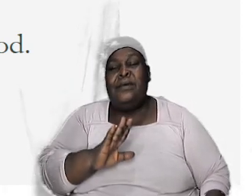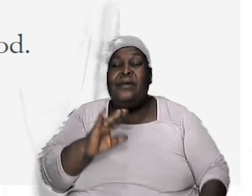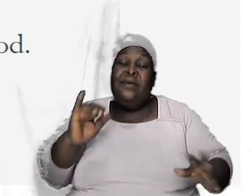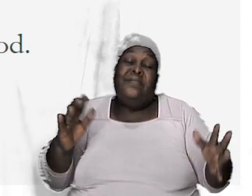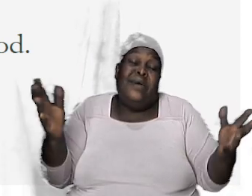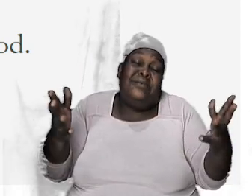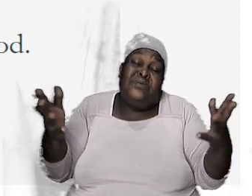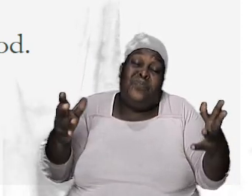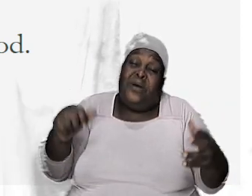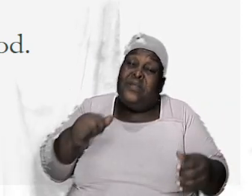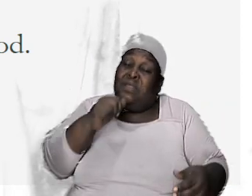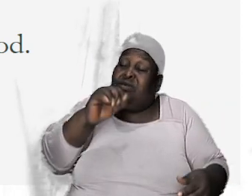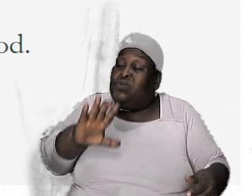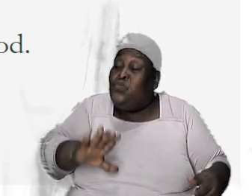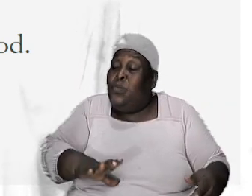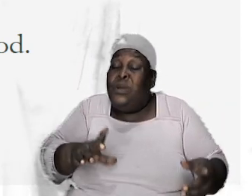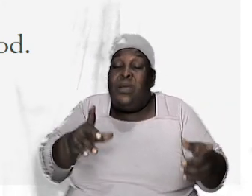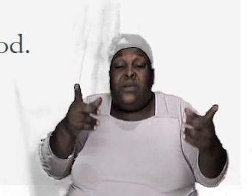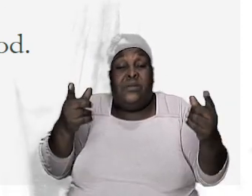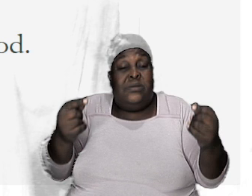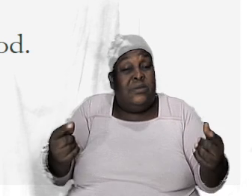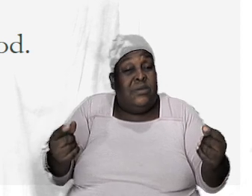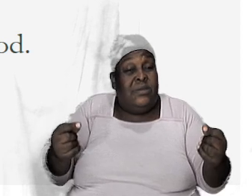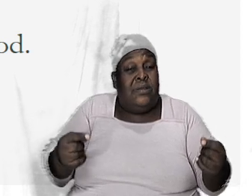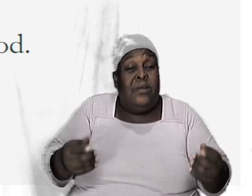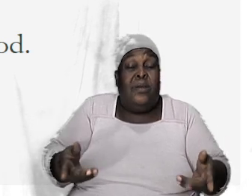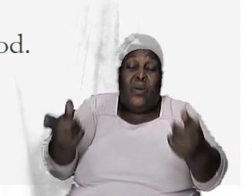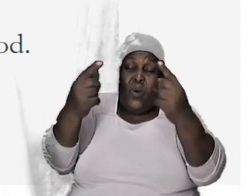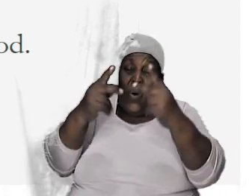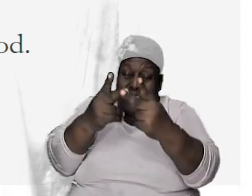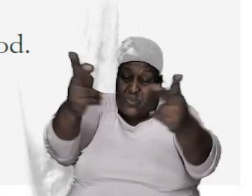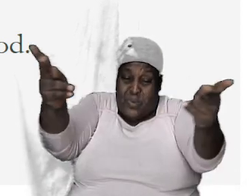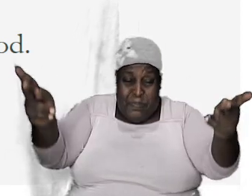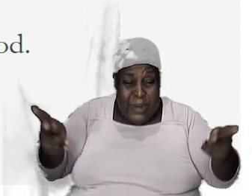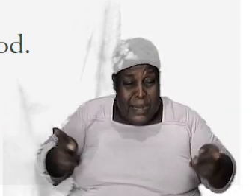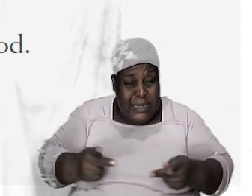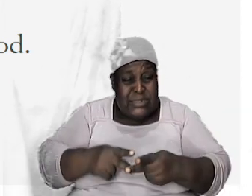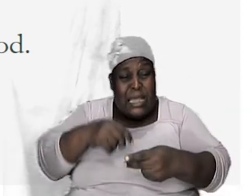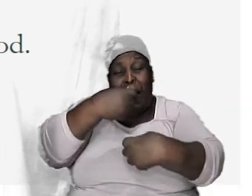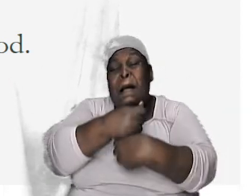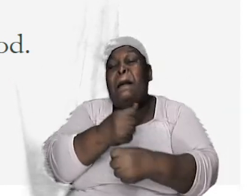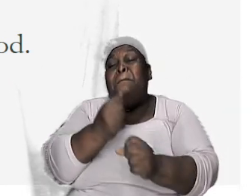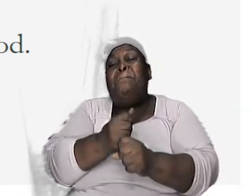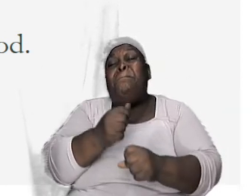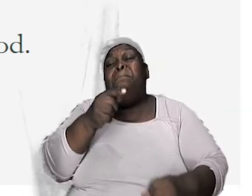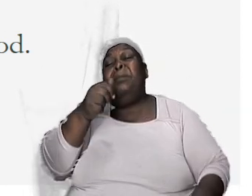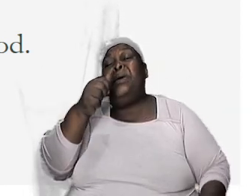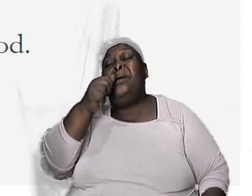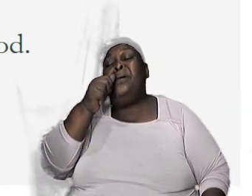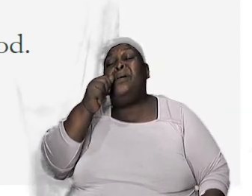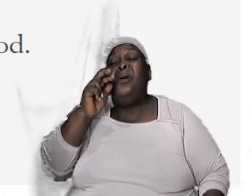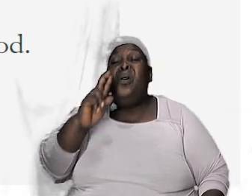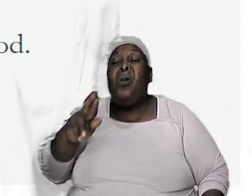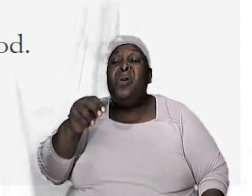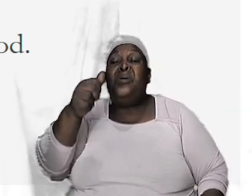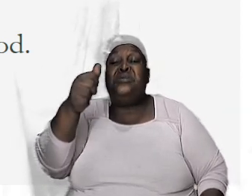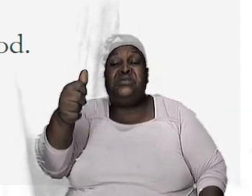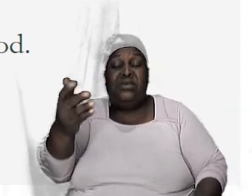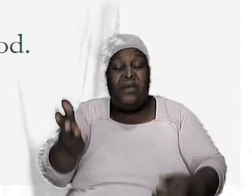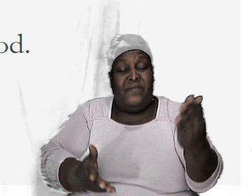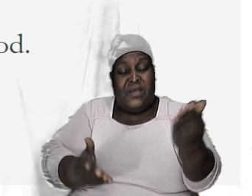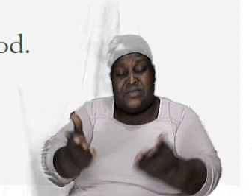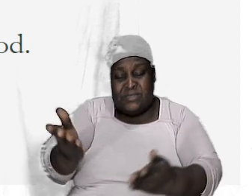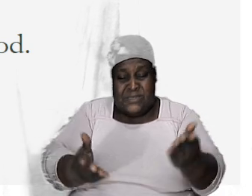did, amen, in Luke chapter 7. She came to a place, amen, and she made herself a servant. She